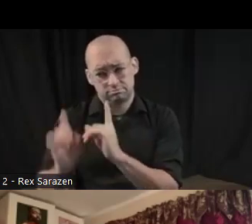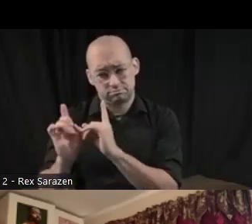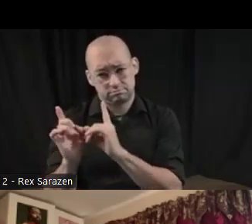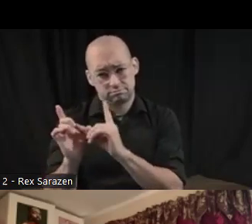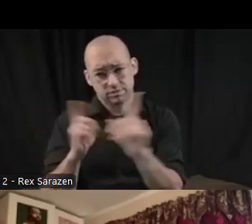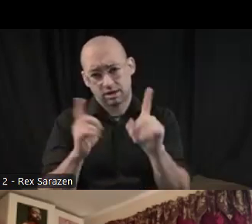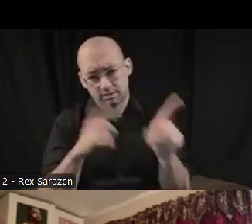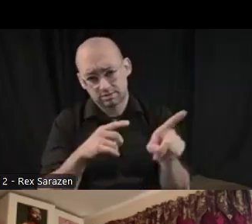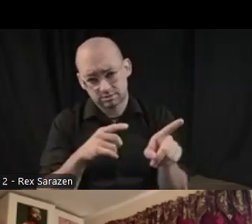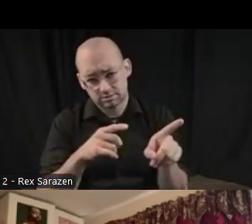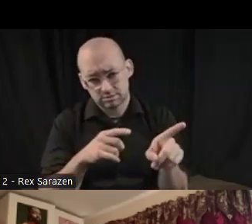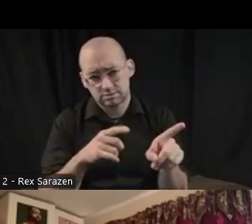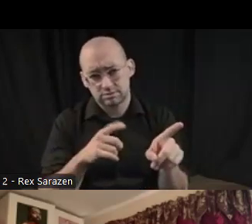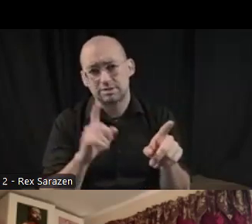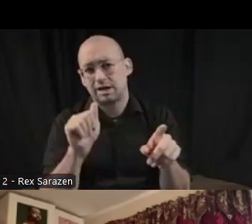turnout